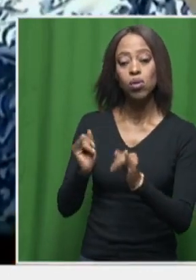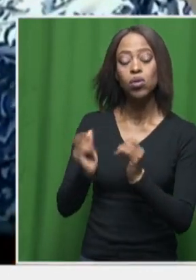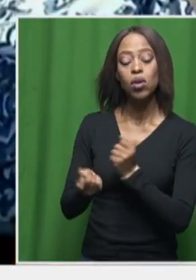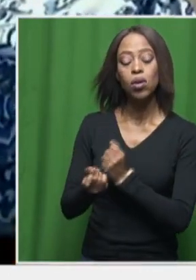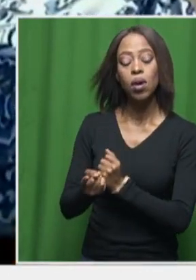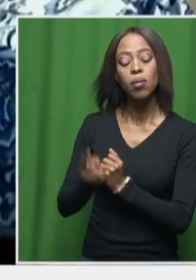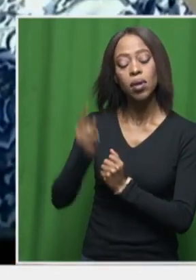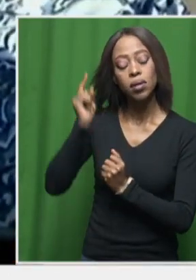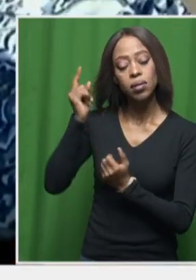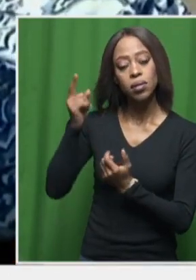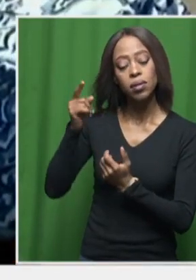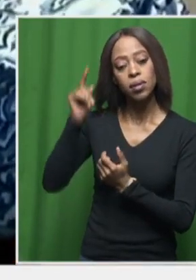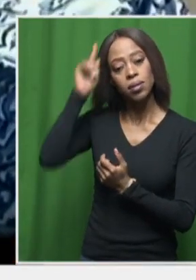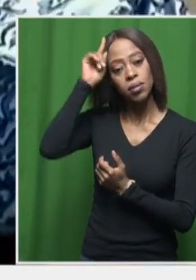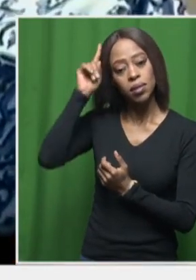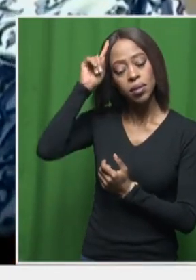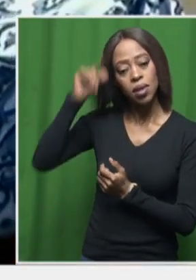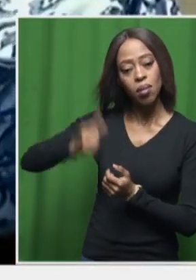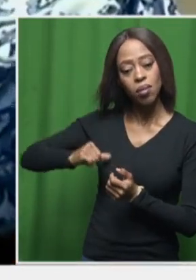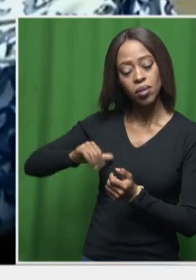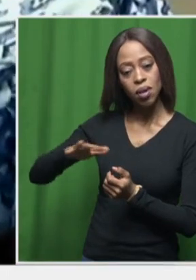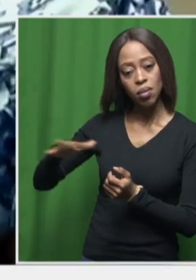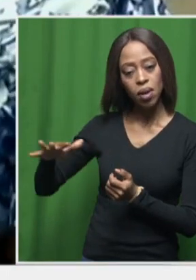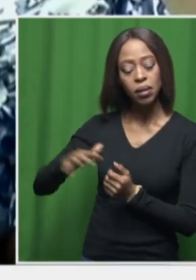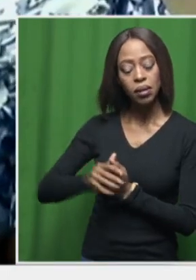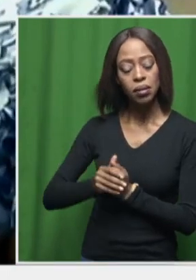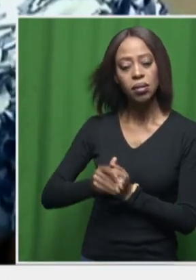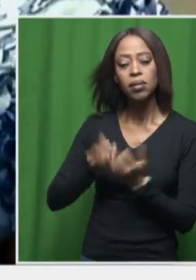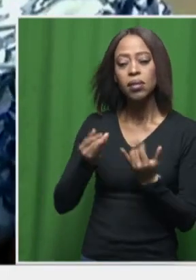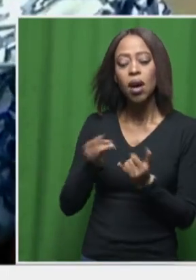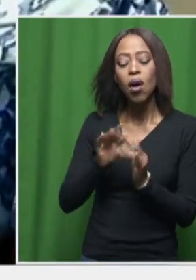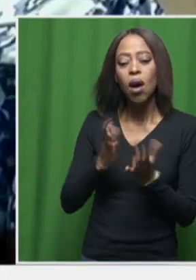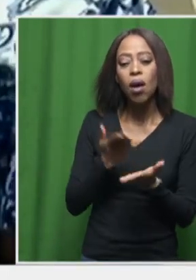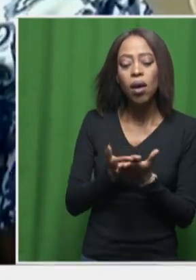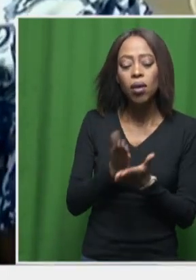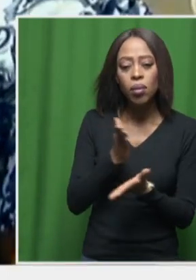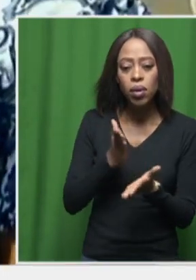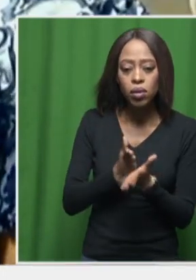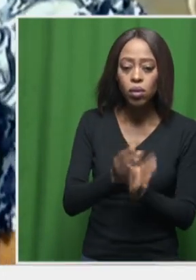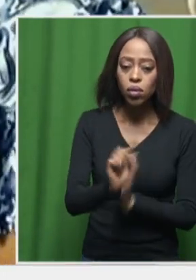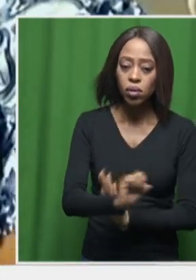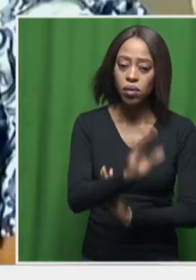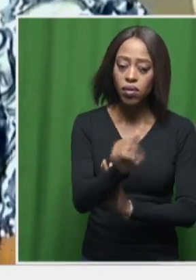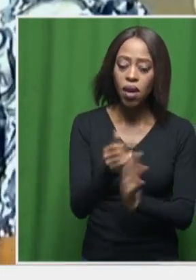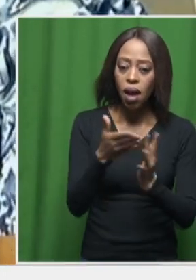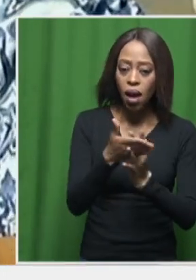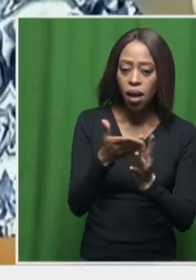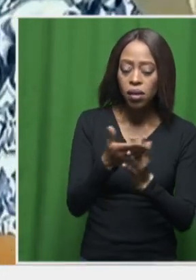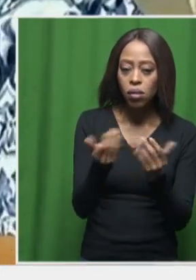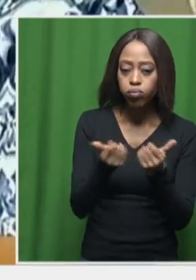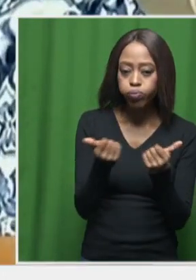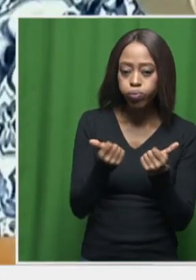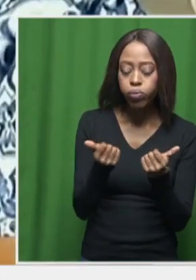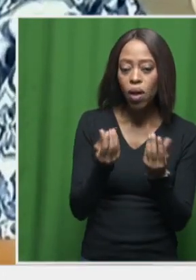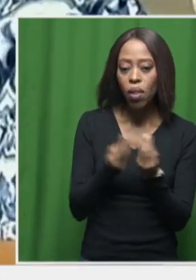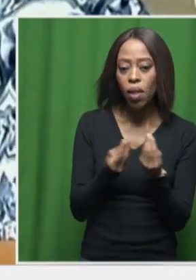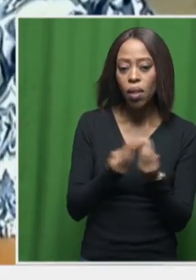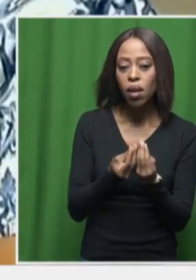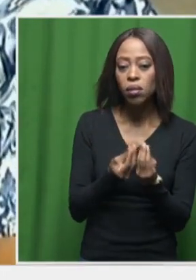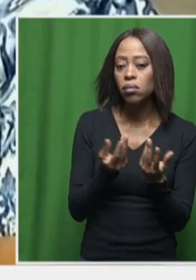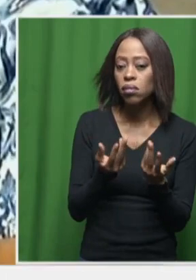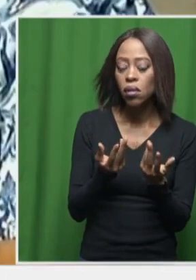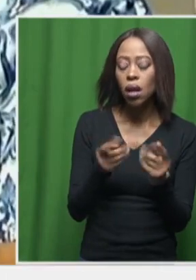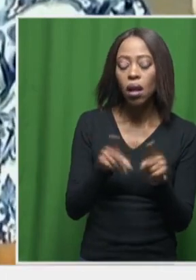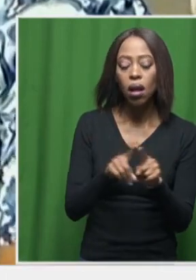become a provision of the provincial government. How are you ensuring that South Africans get the basic necessity of low-cost